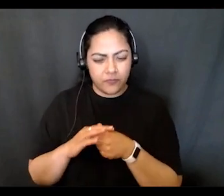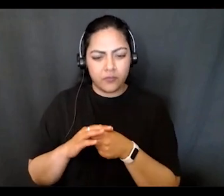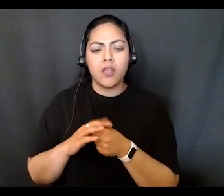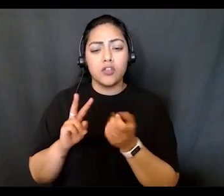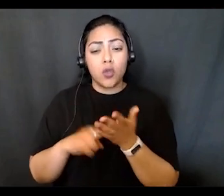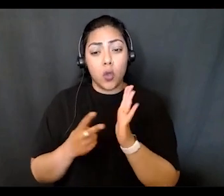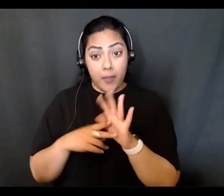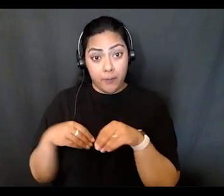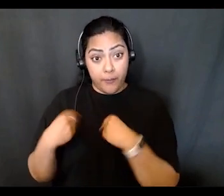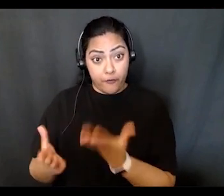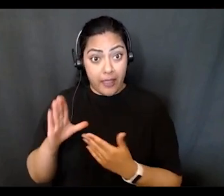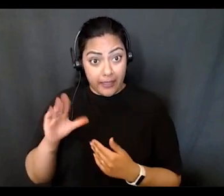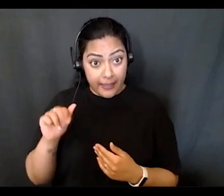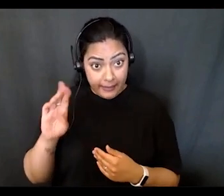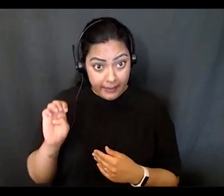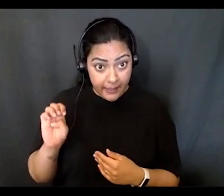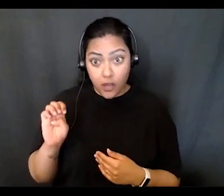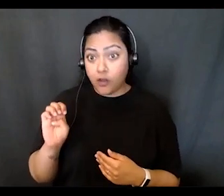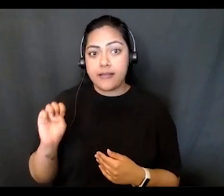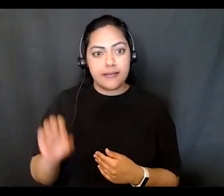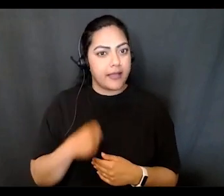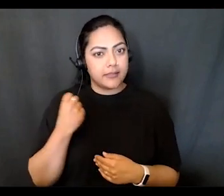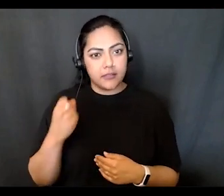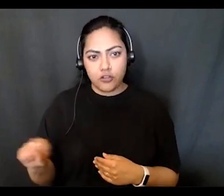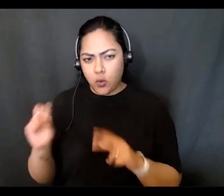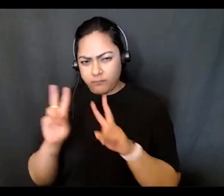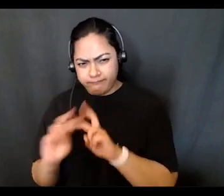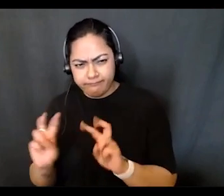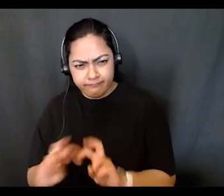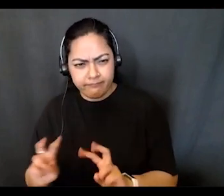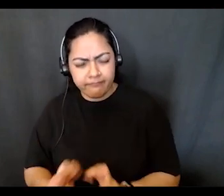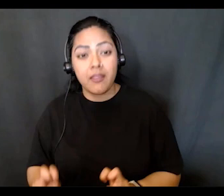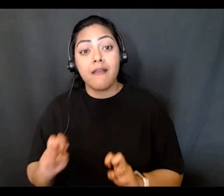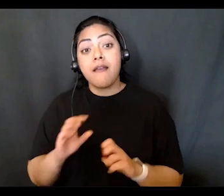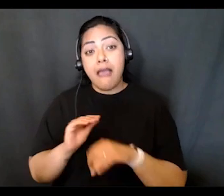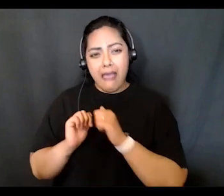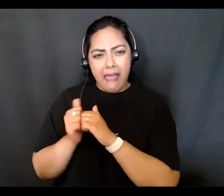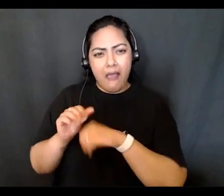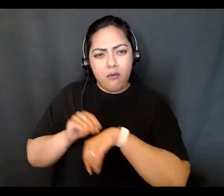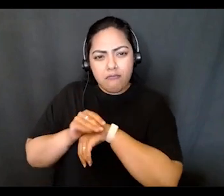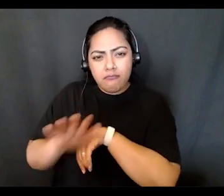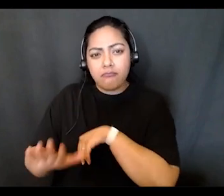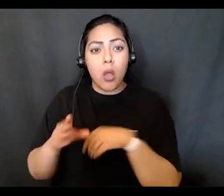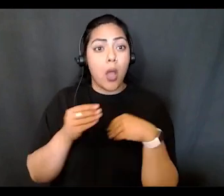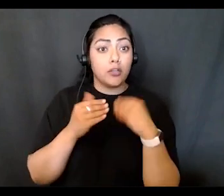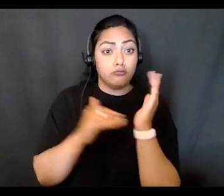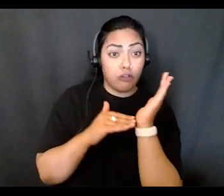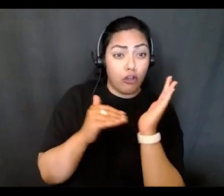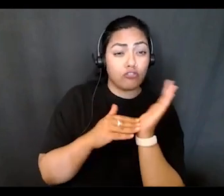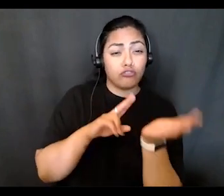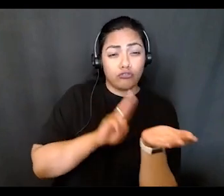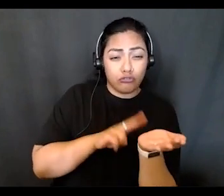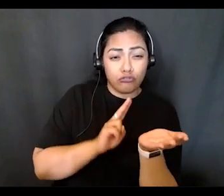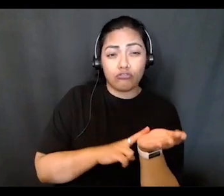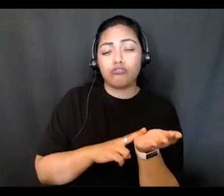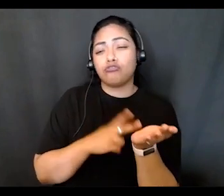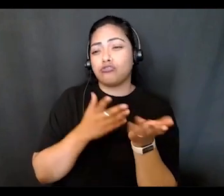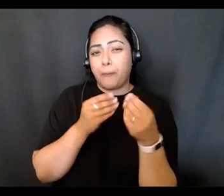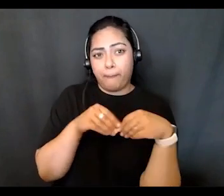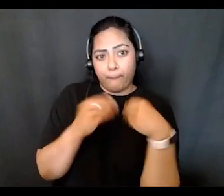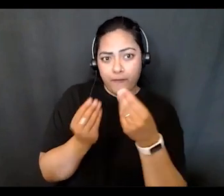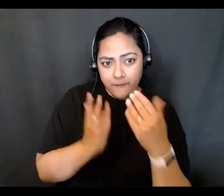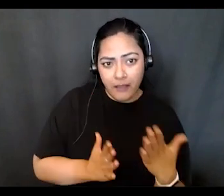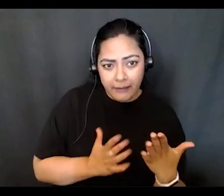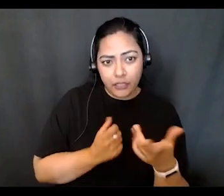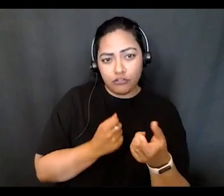delivered or not delivered in many cases? How is it manifesting the relationship between a patient and a provider, between